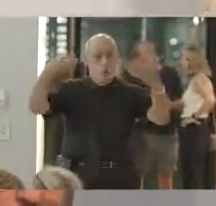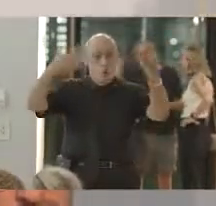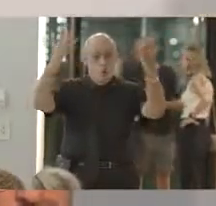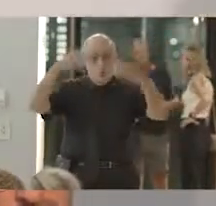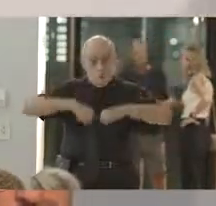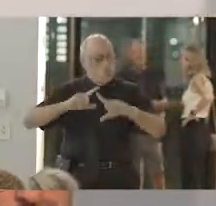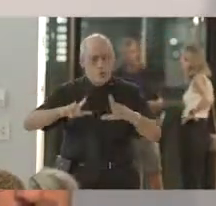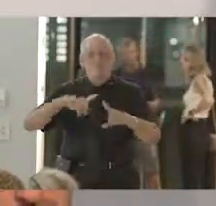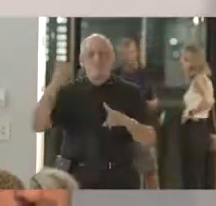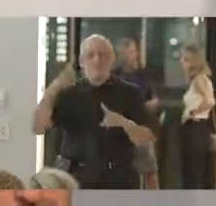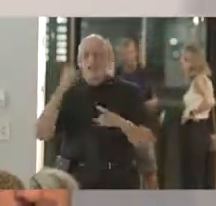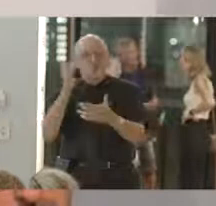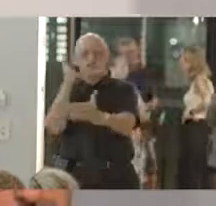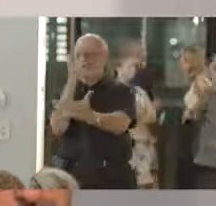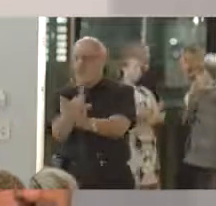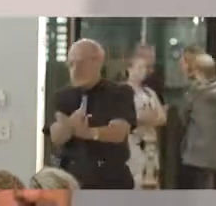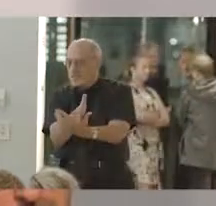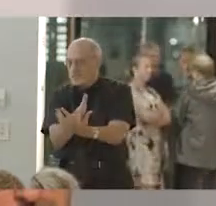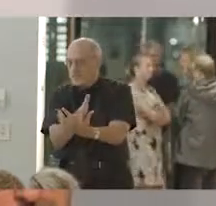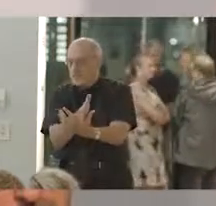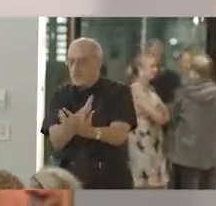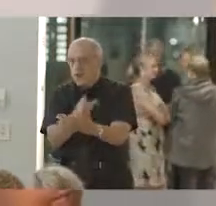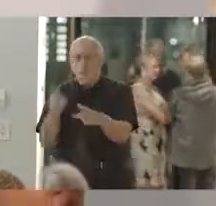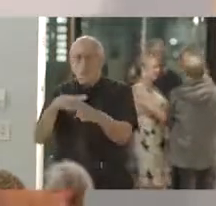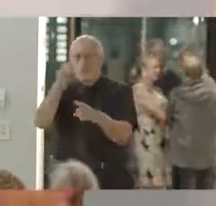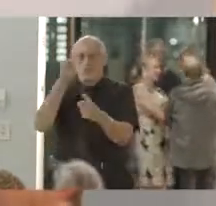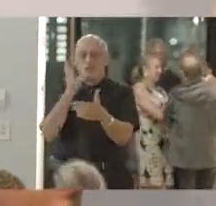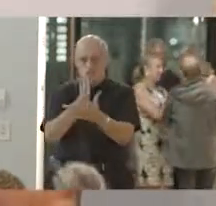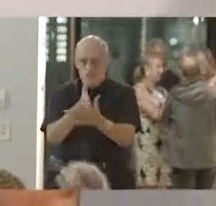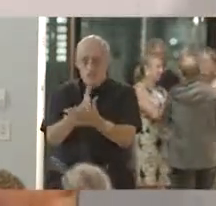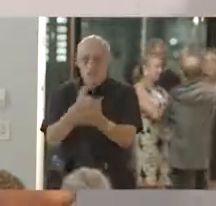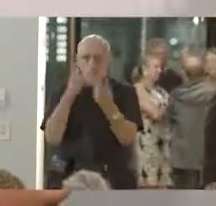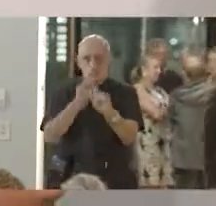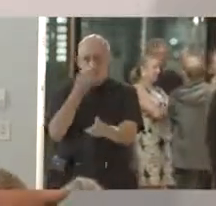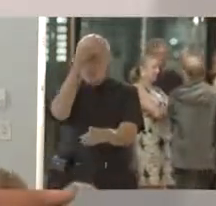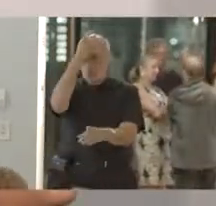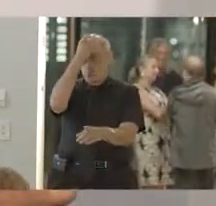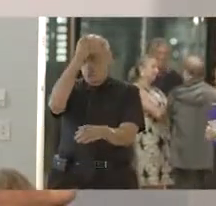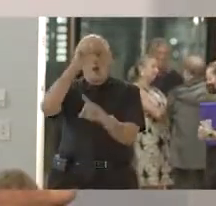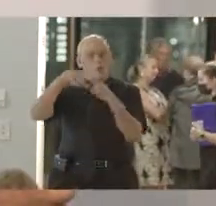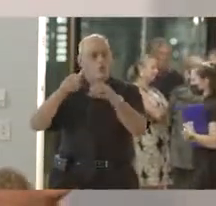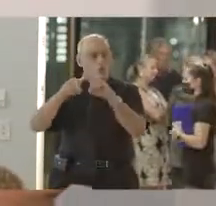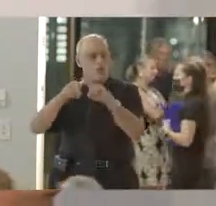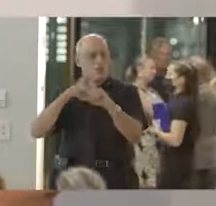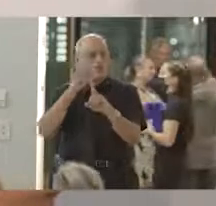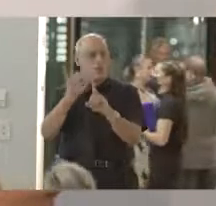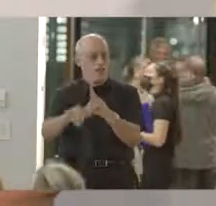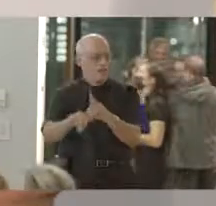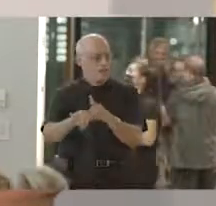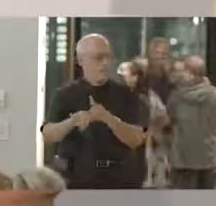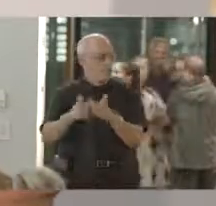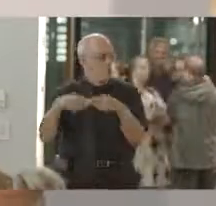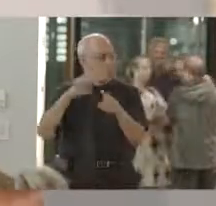because someone didn't intervene when they were scheduled to. And so we're trying to be very mindful of the reliability of that as we